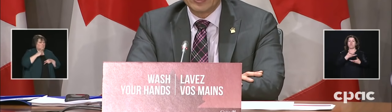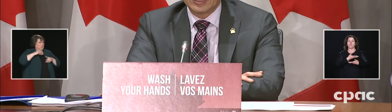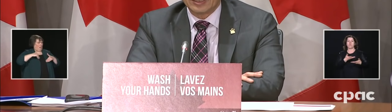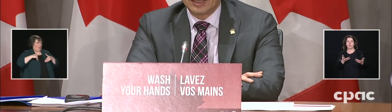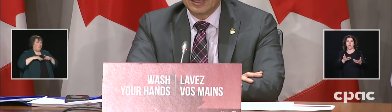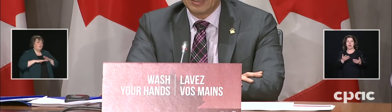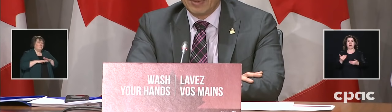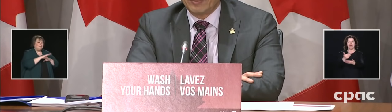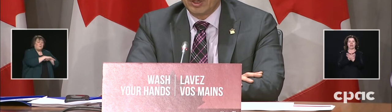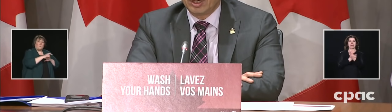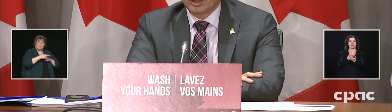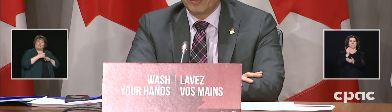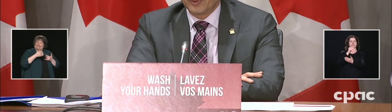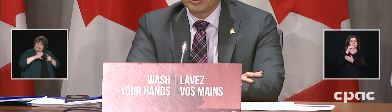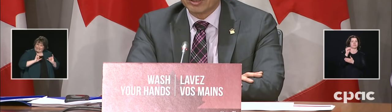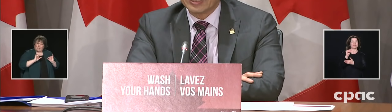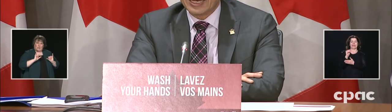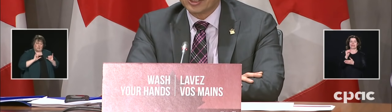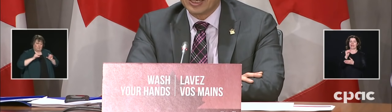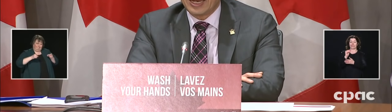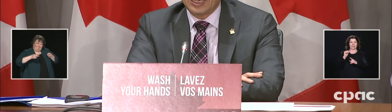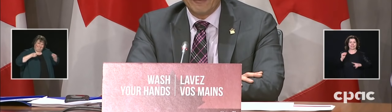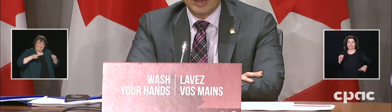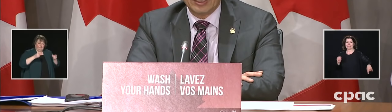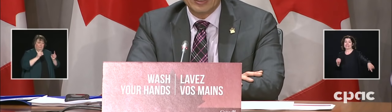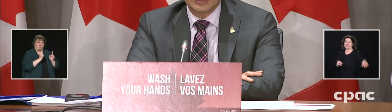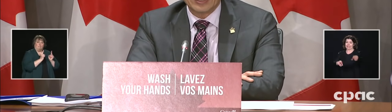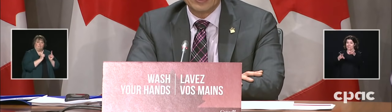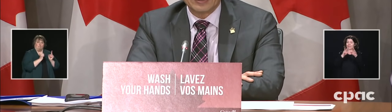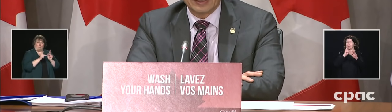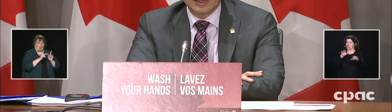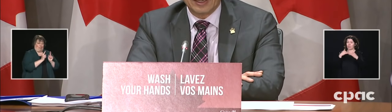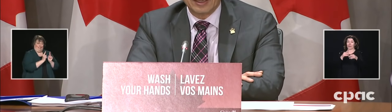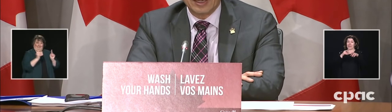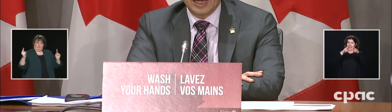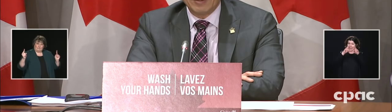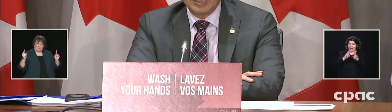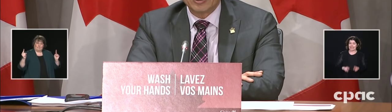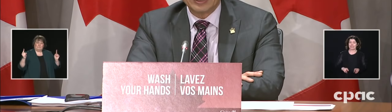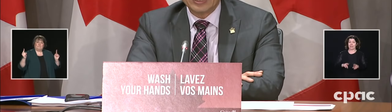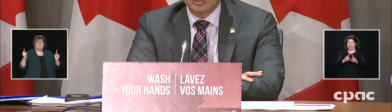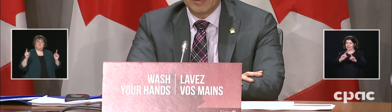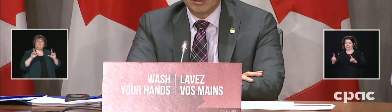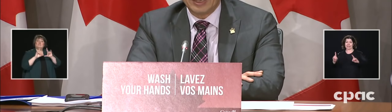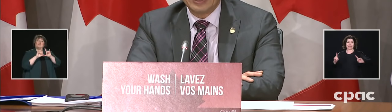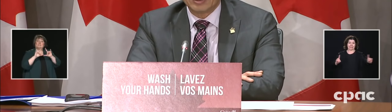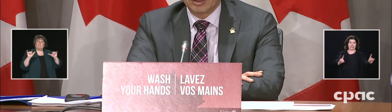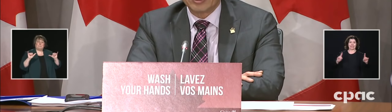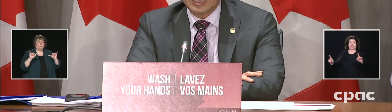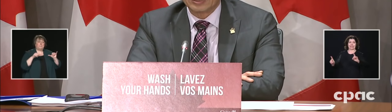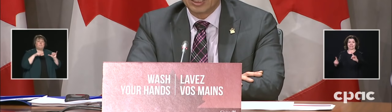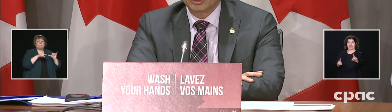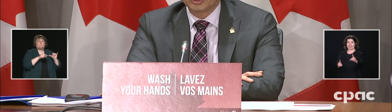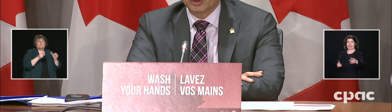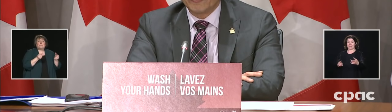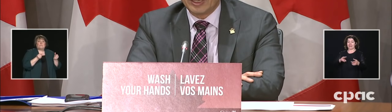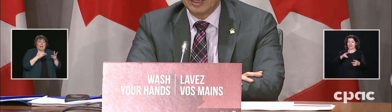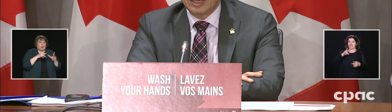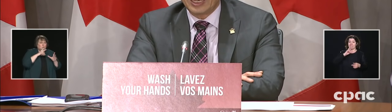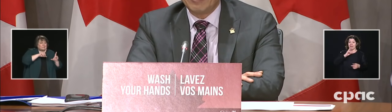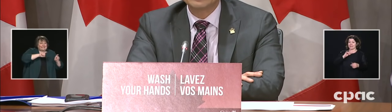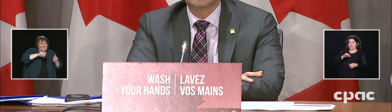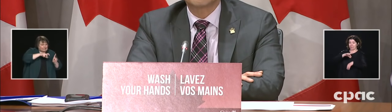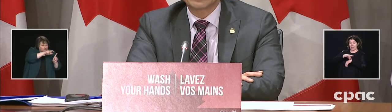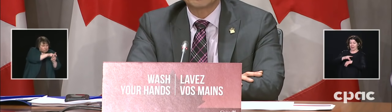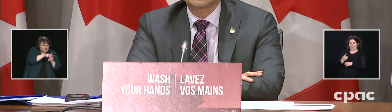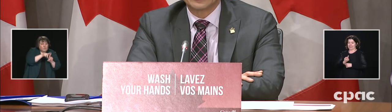d'éloignement physique, de même qu'un pourcentage élevé de cas détectés et mis en isolement et de contacts retrouvés